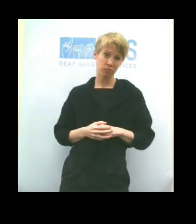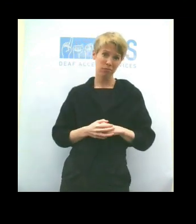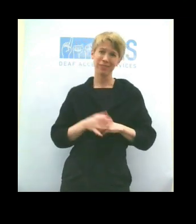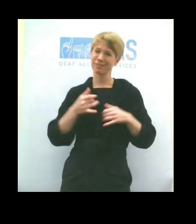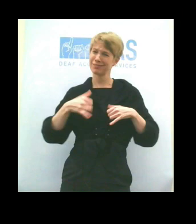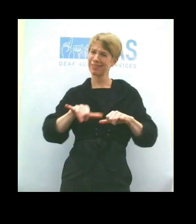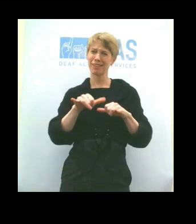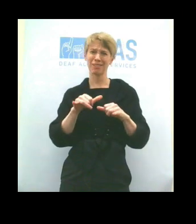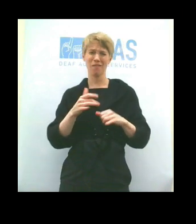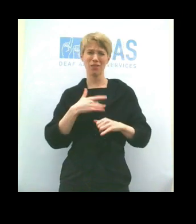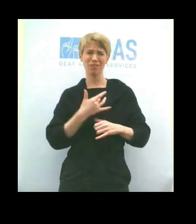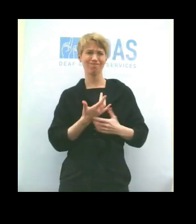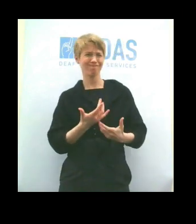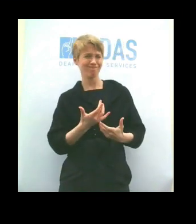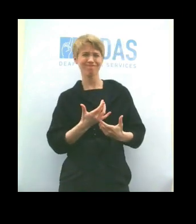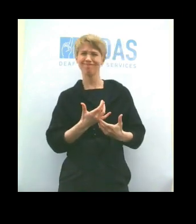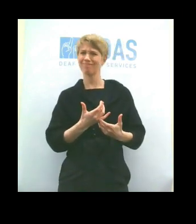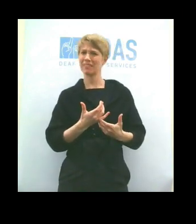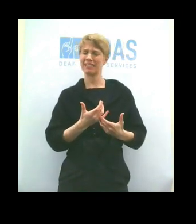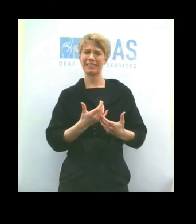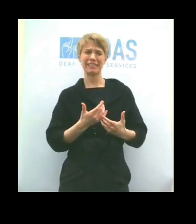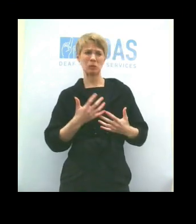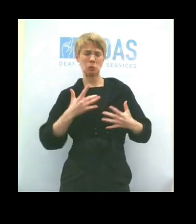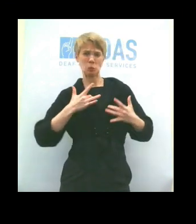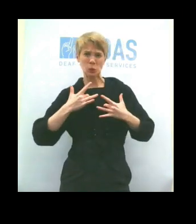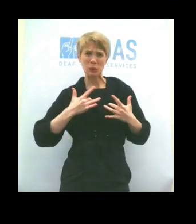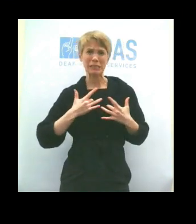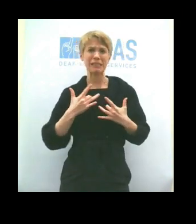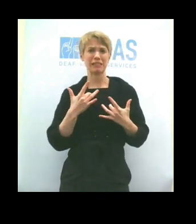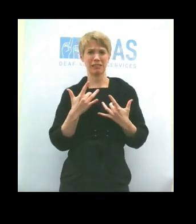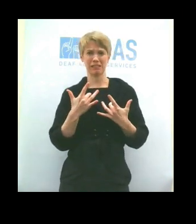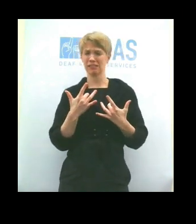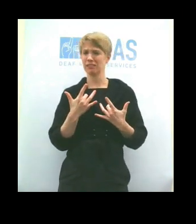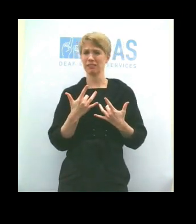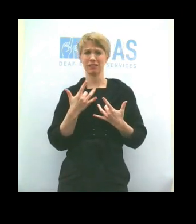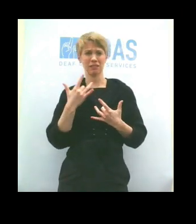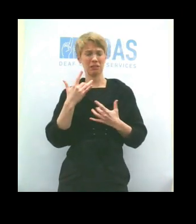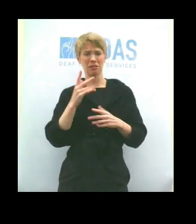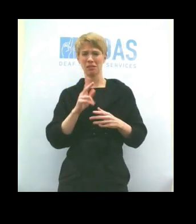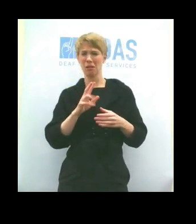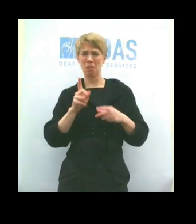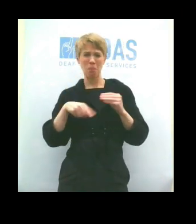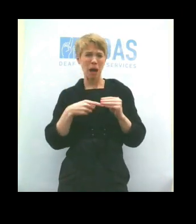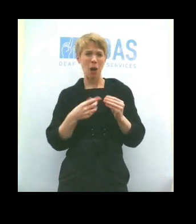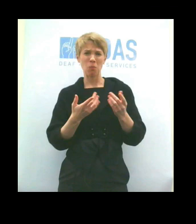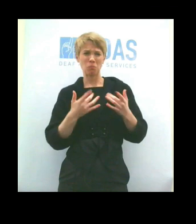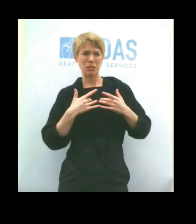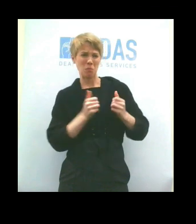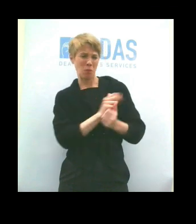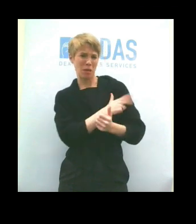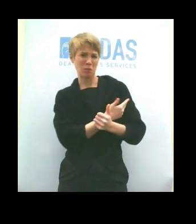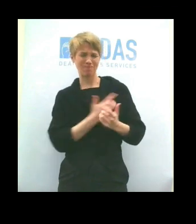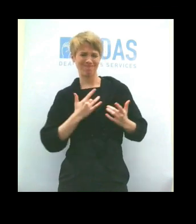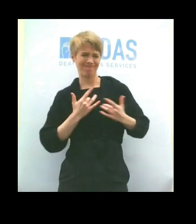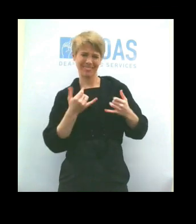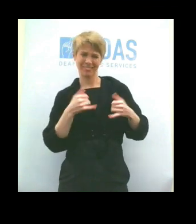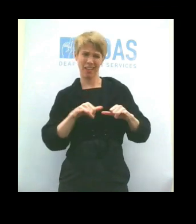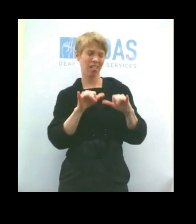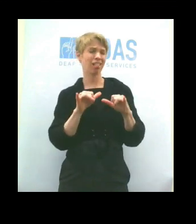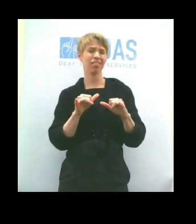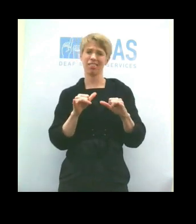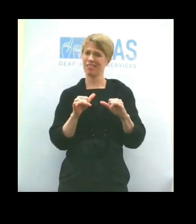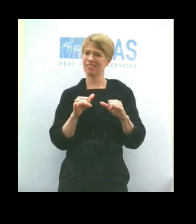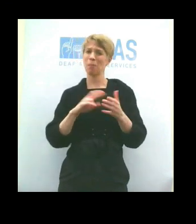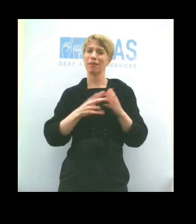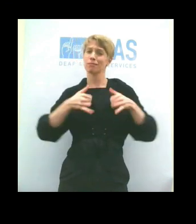the reopening of the pause orders relate to hospitalizations and deaths in hospitals. On the bottom, you'll see that our